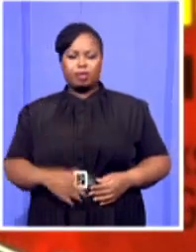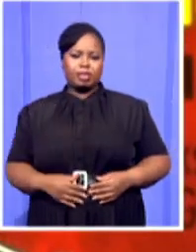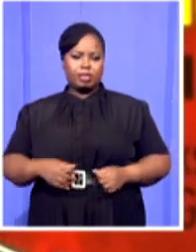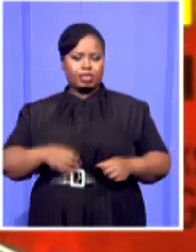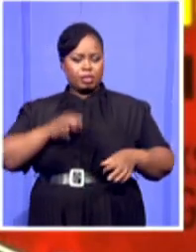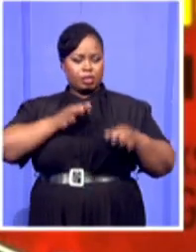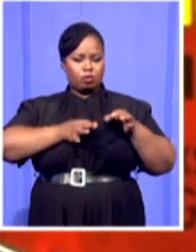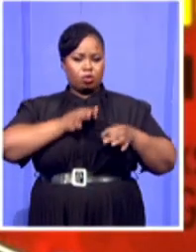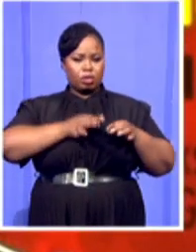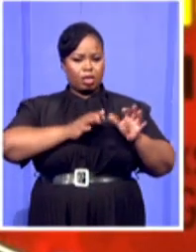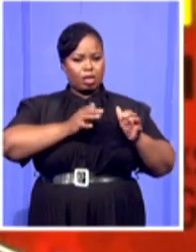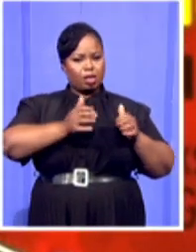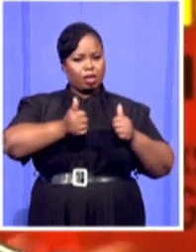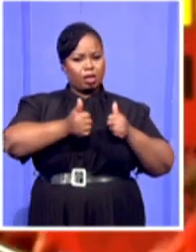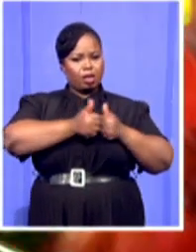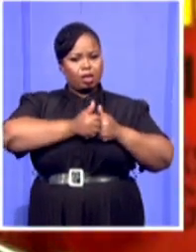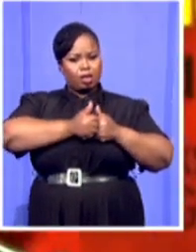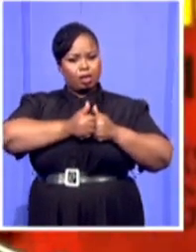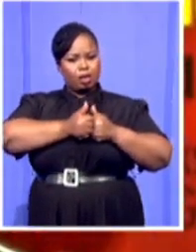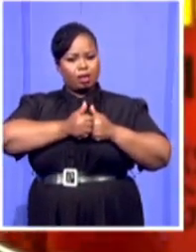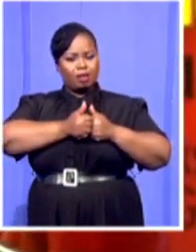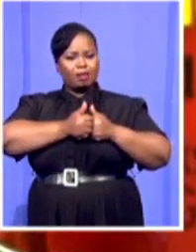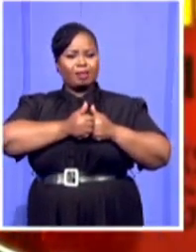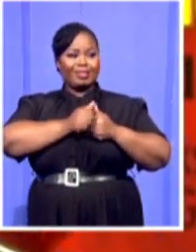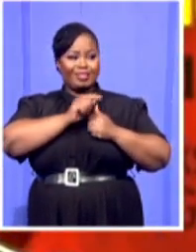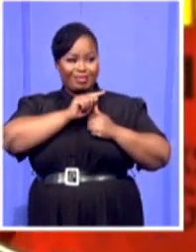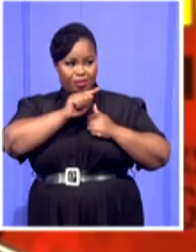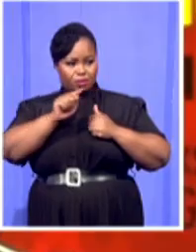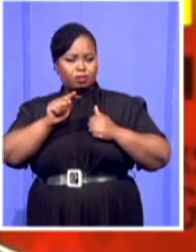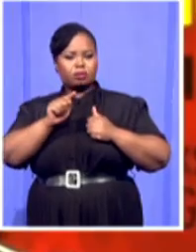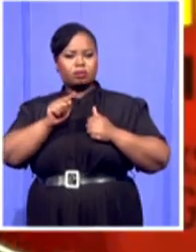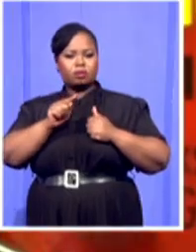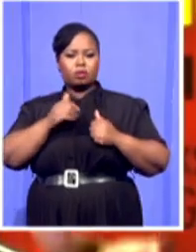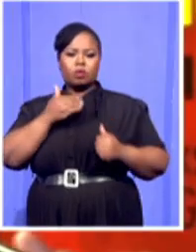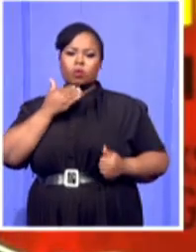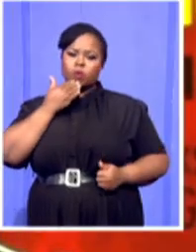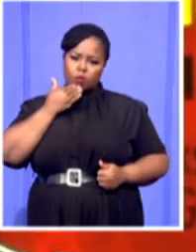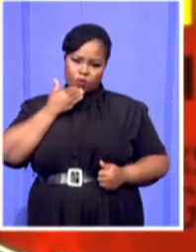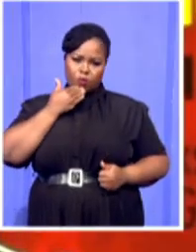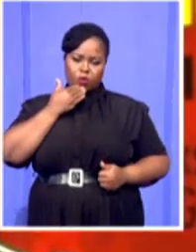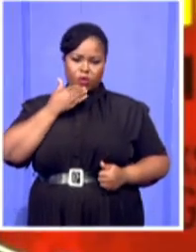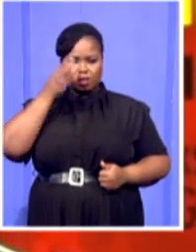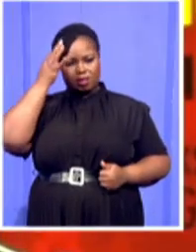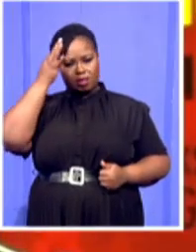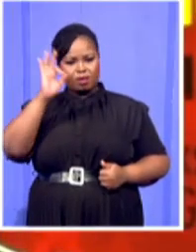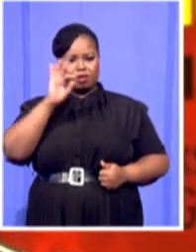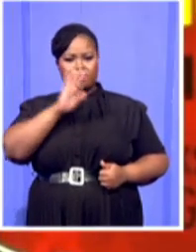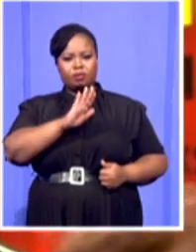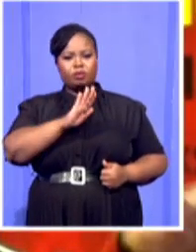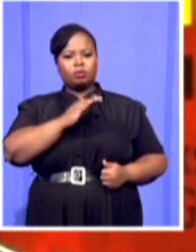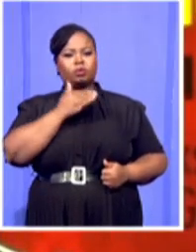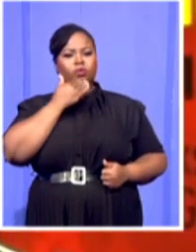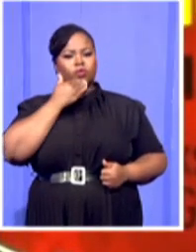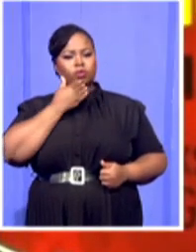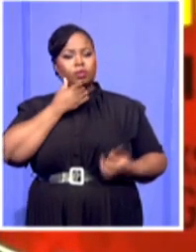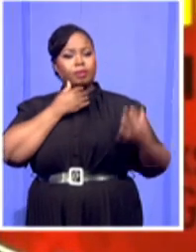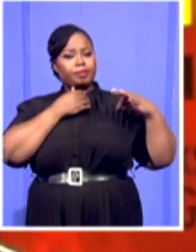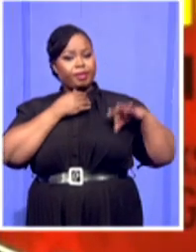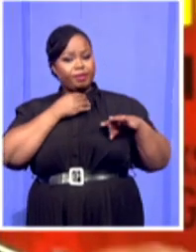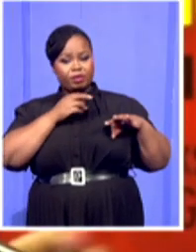coalition, it will be those that are in government that will be eating, and the